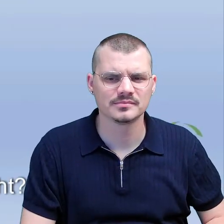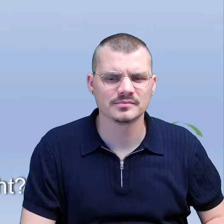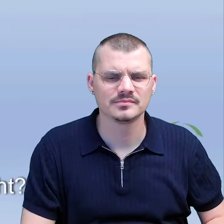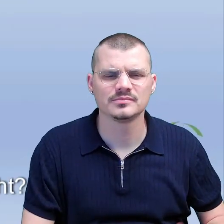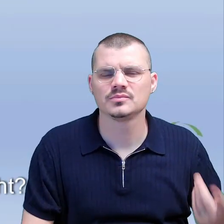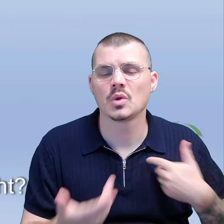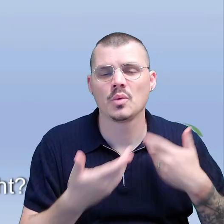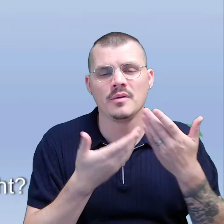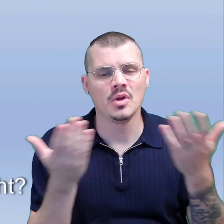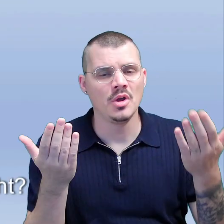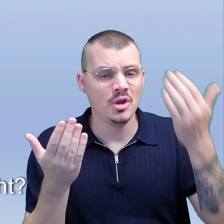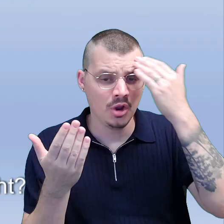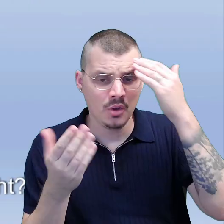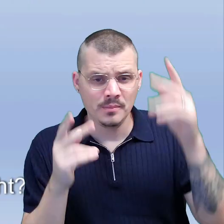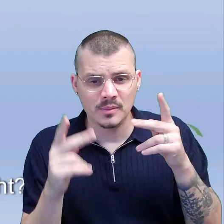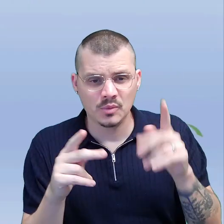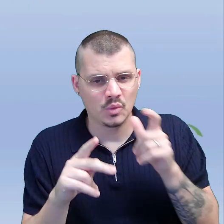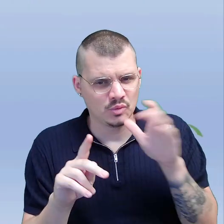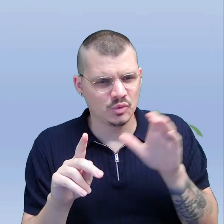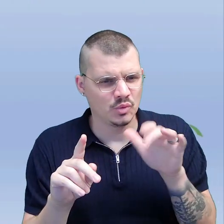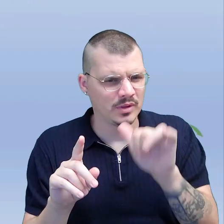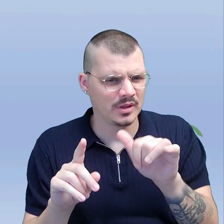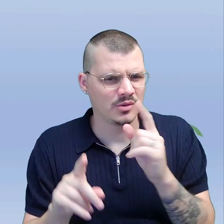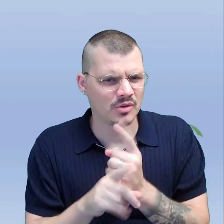We've all known people that do this, right?